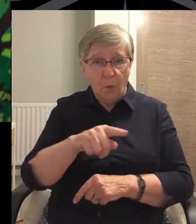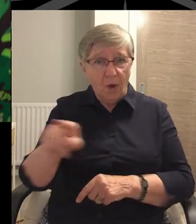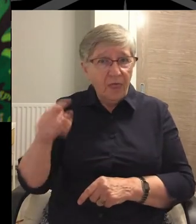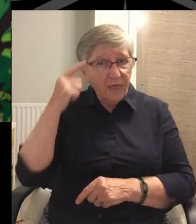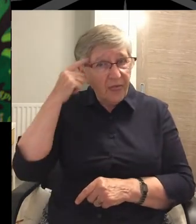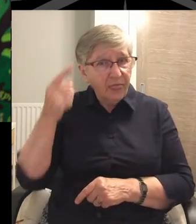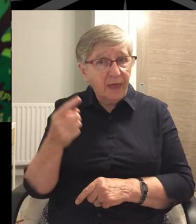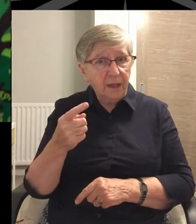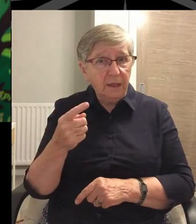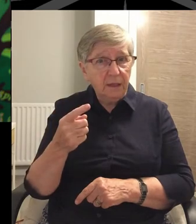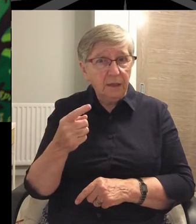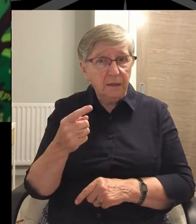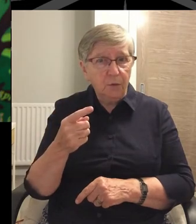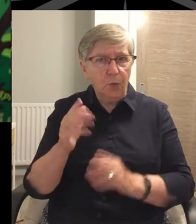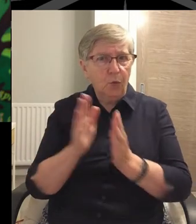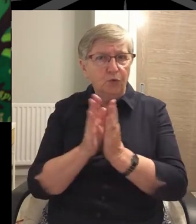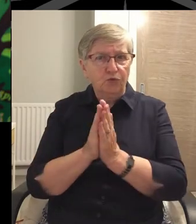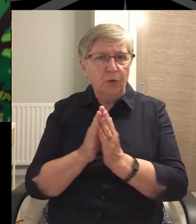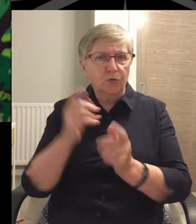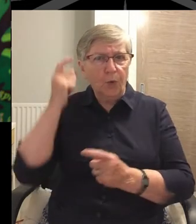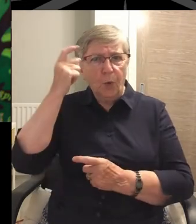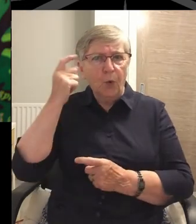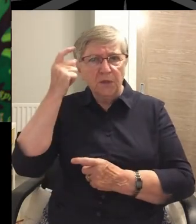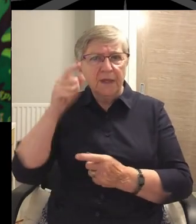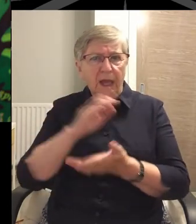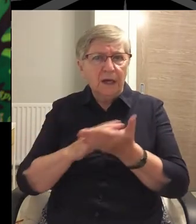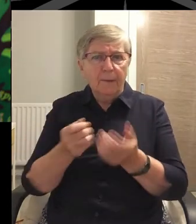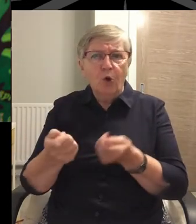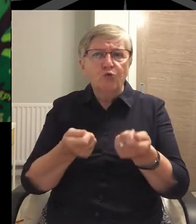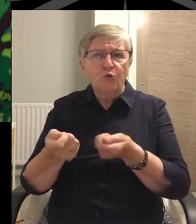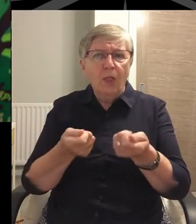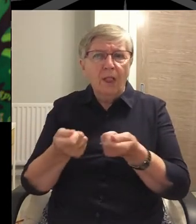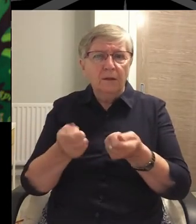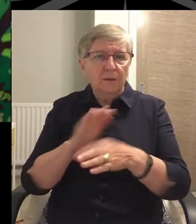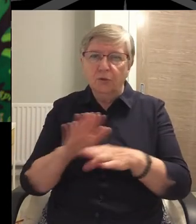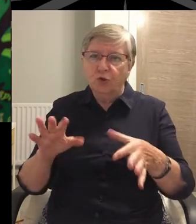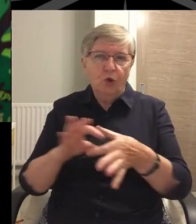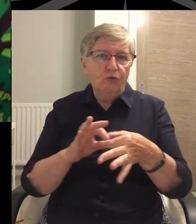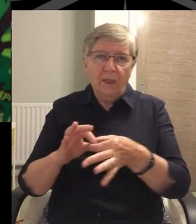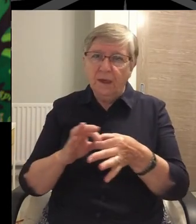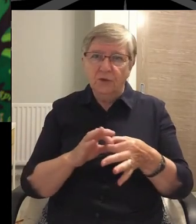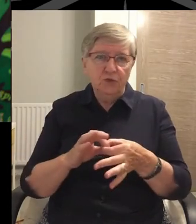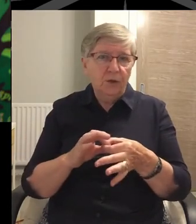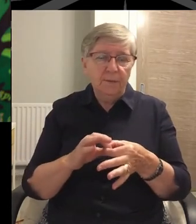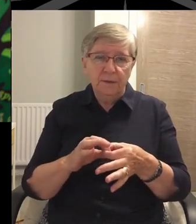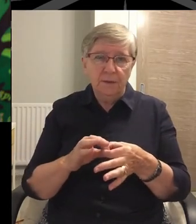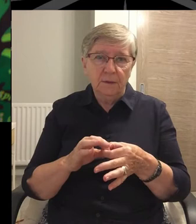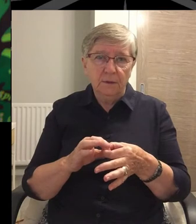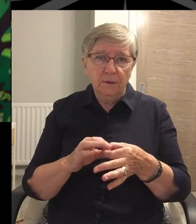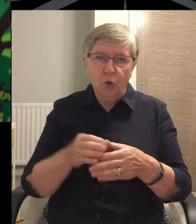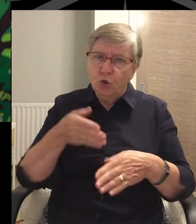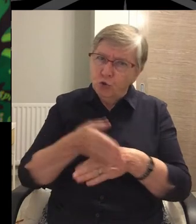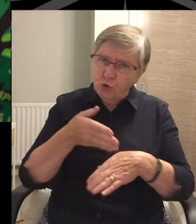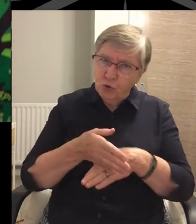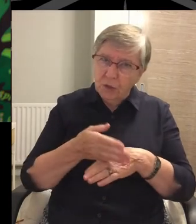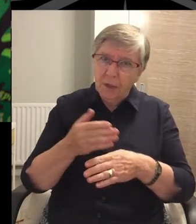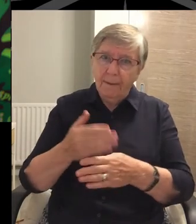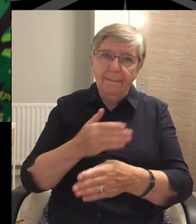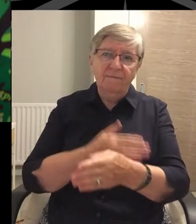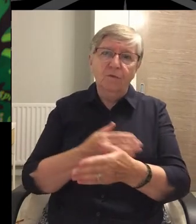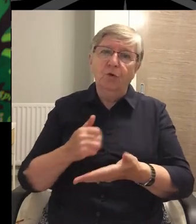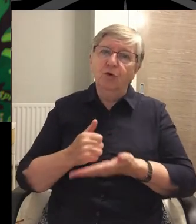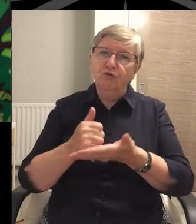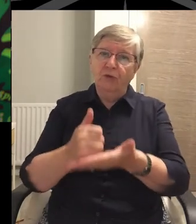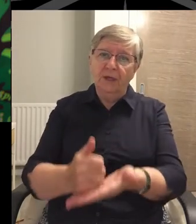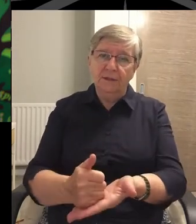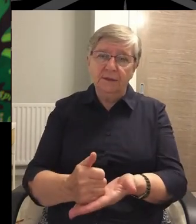Sometimes that reputation for being concerned with rules before relationships,